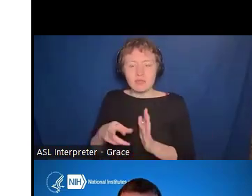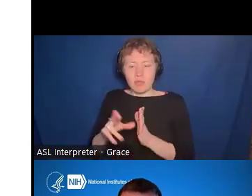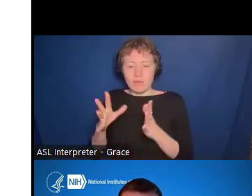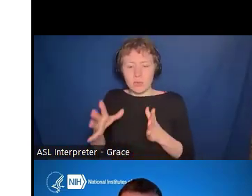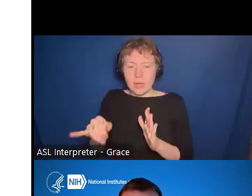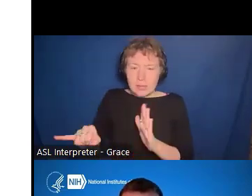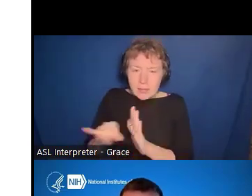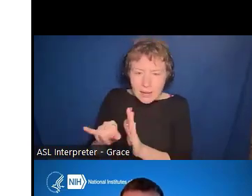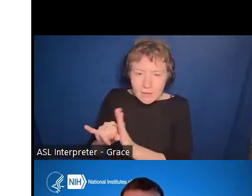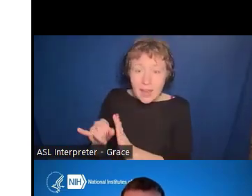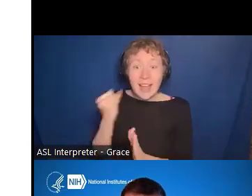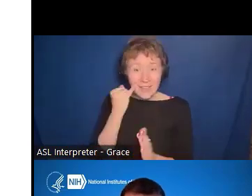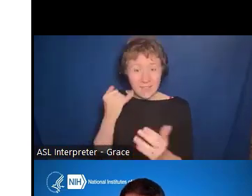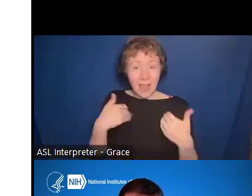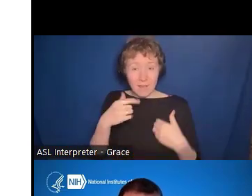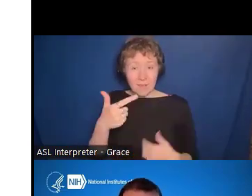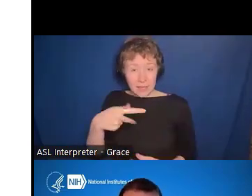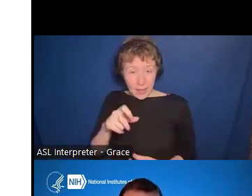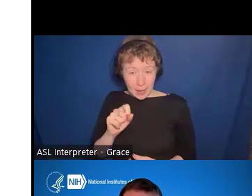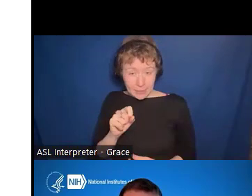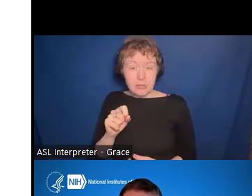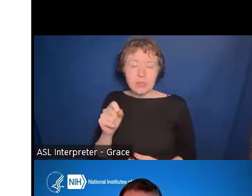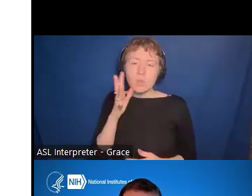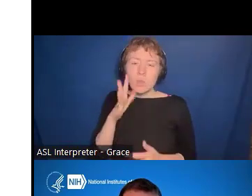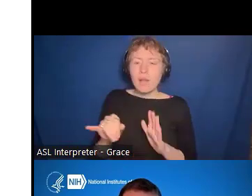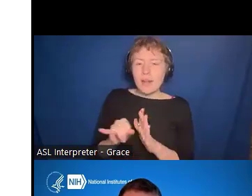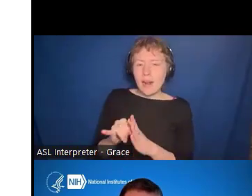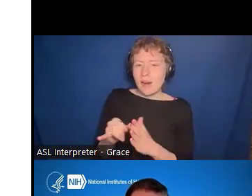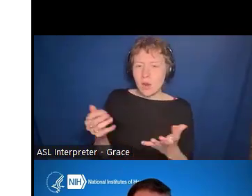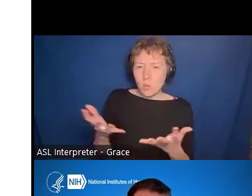the summary statement what those gaps are.